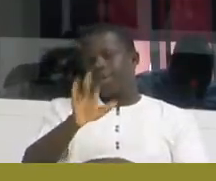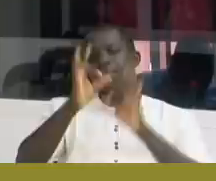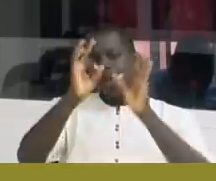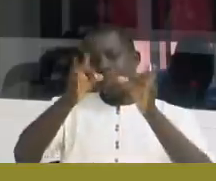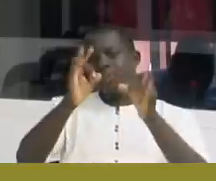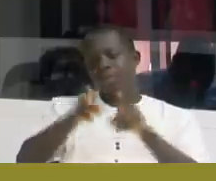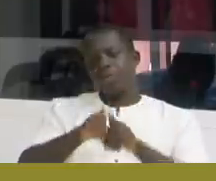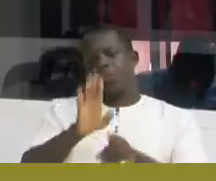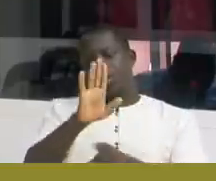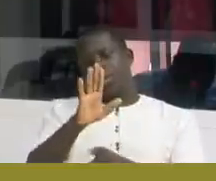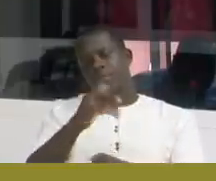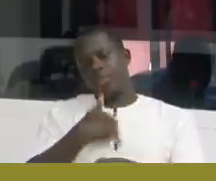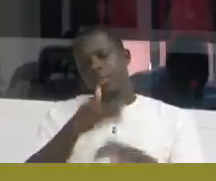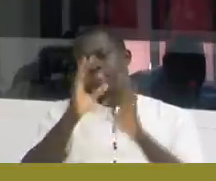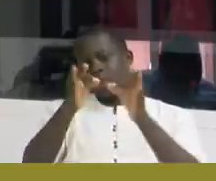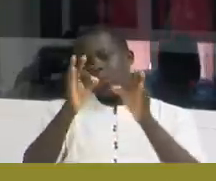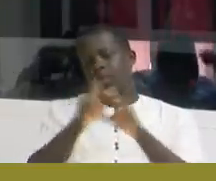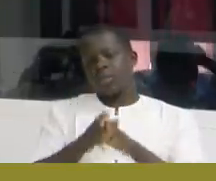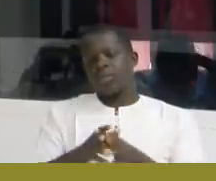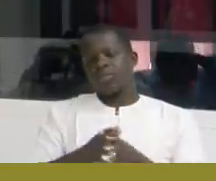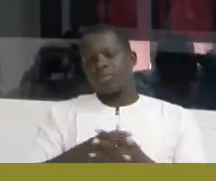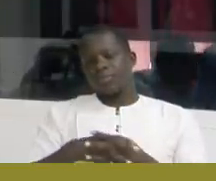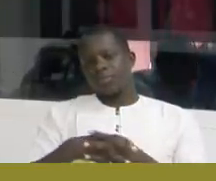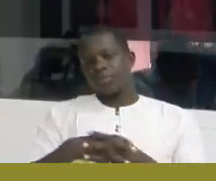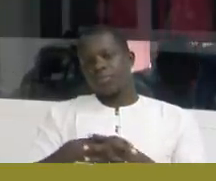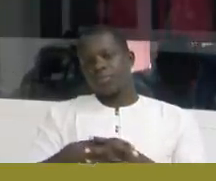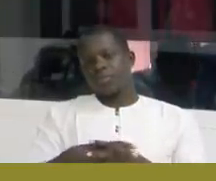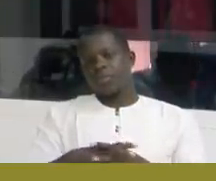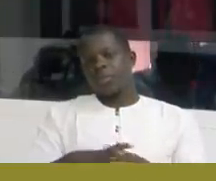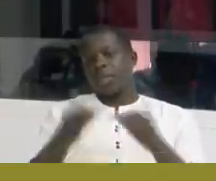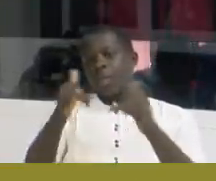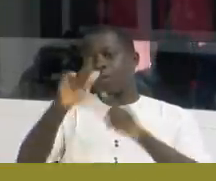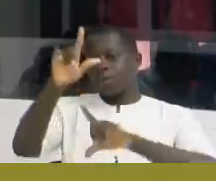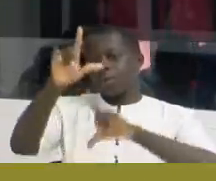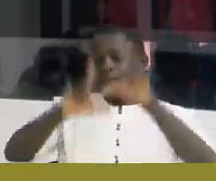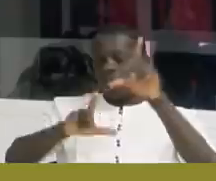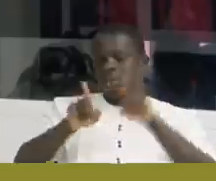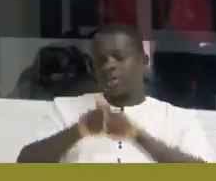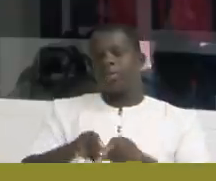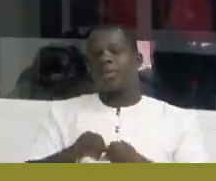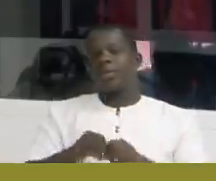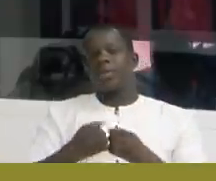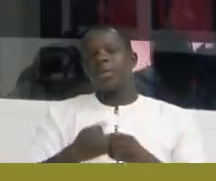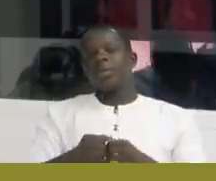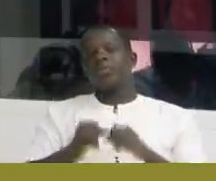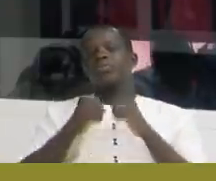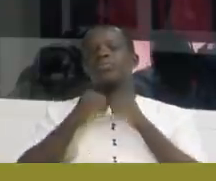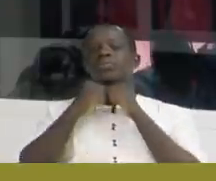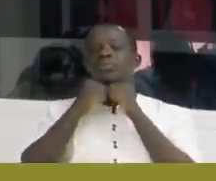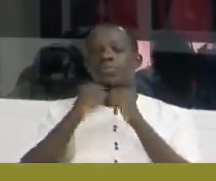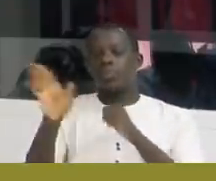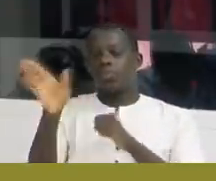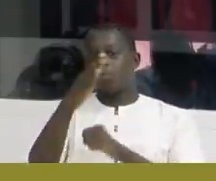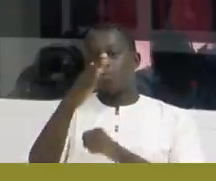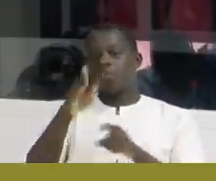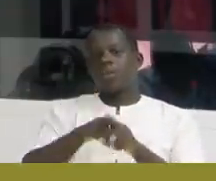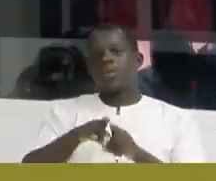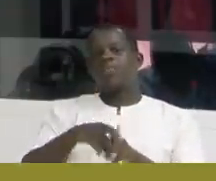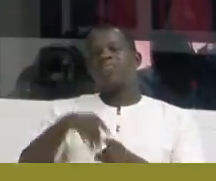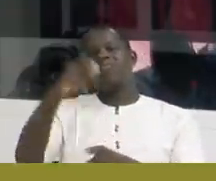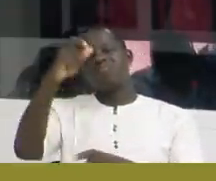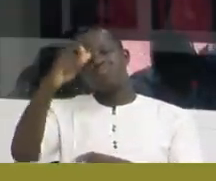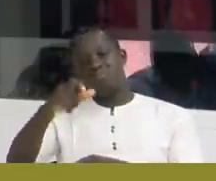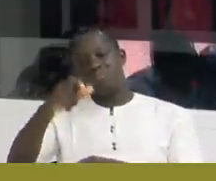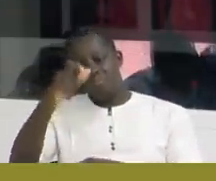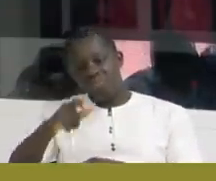Listen to the question, okay, sir. And you answer. Mm-hmm. At this stage, Sana had gone to the provinces with a cache of weapons,